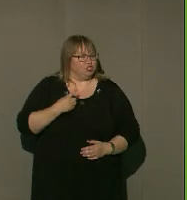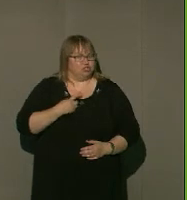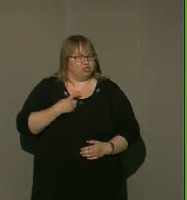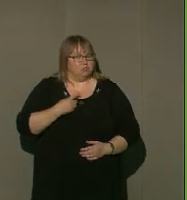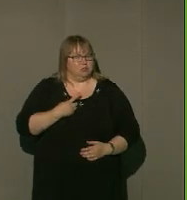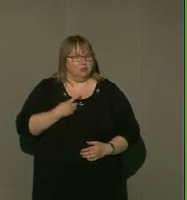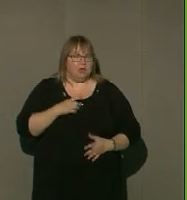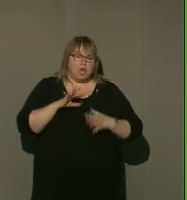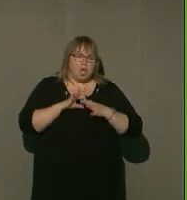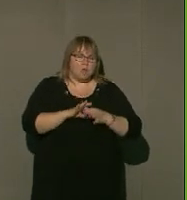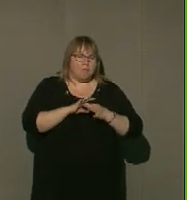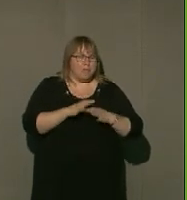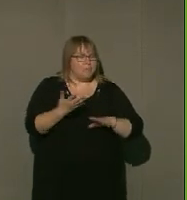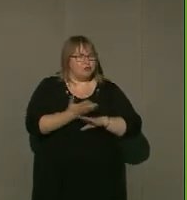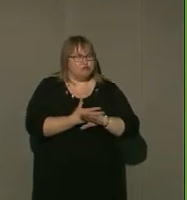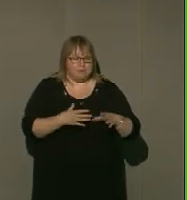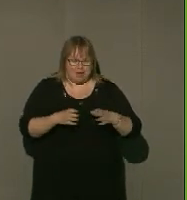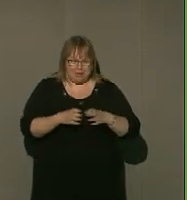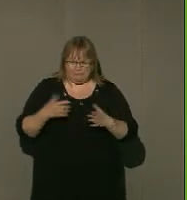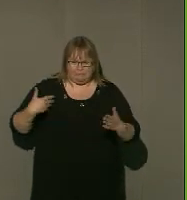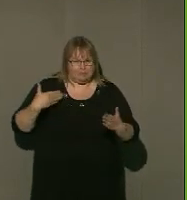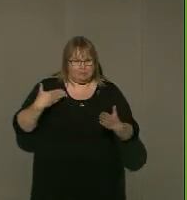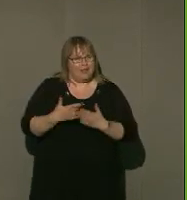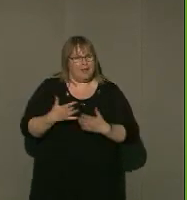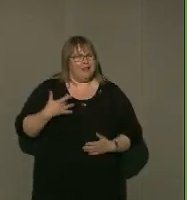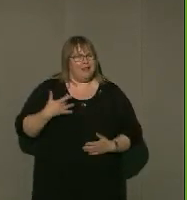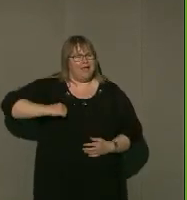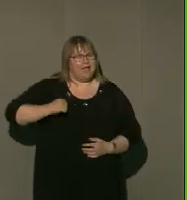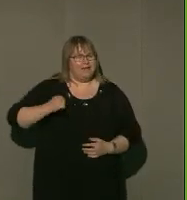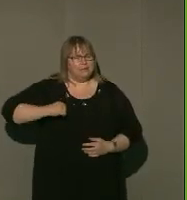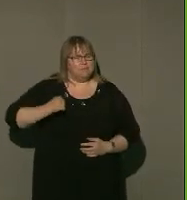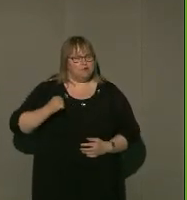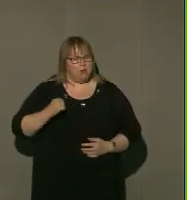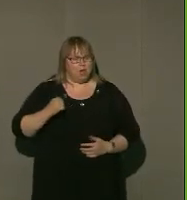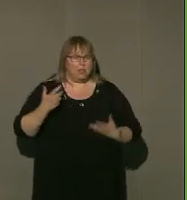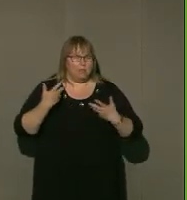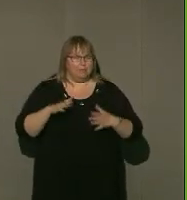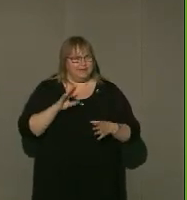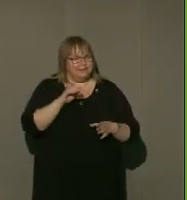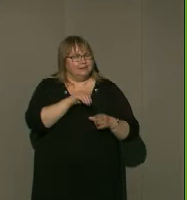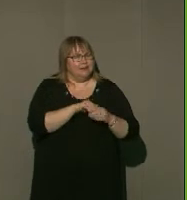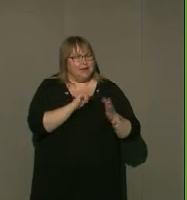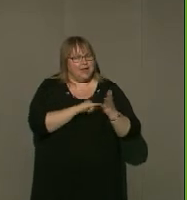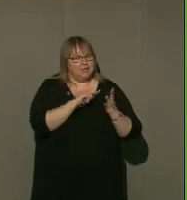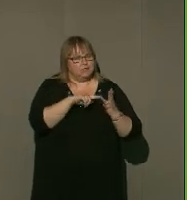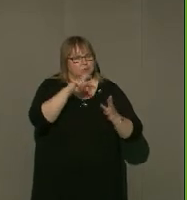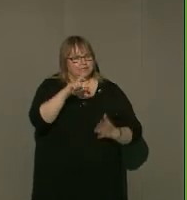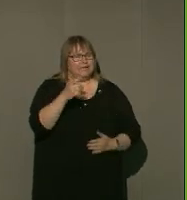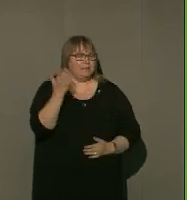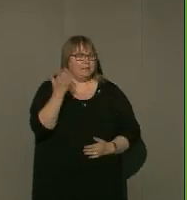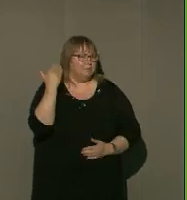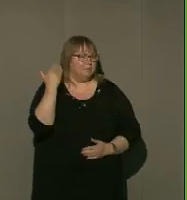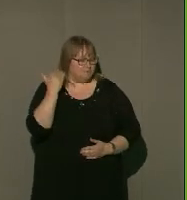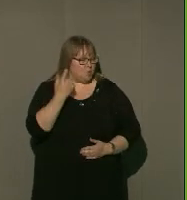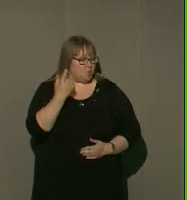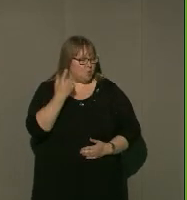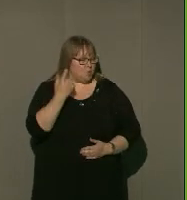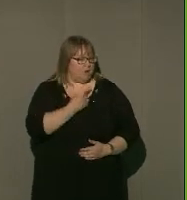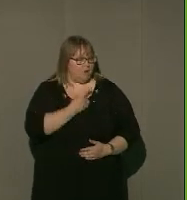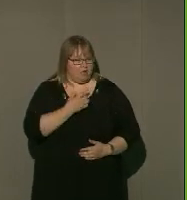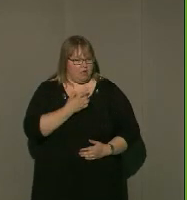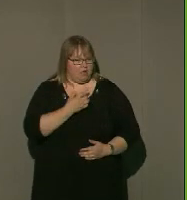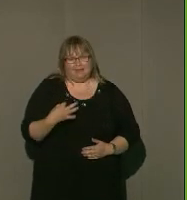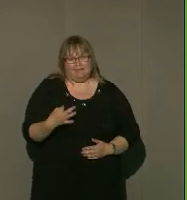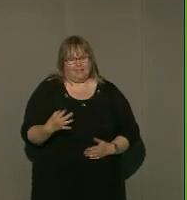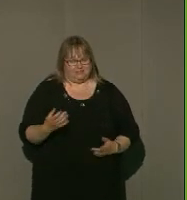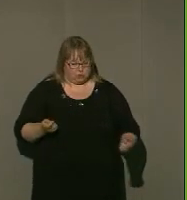been a member of this party for a long time, but I live in Edinburgh. I have been a member of SOC in this party as well, and I've been invited to